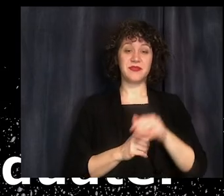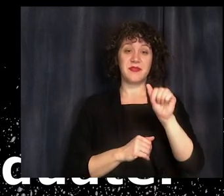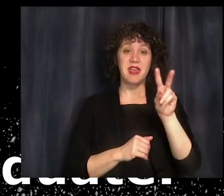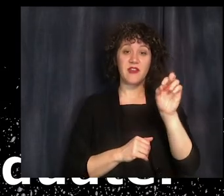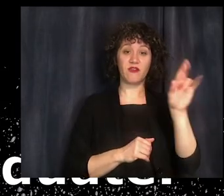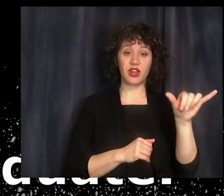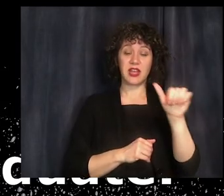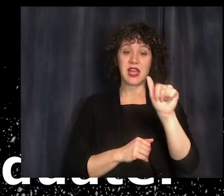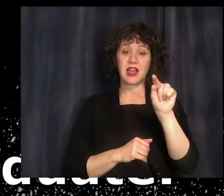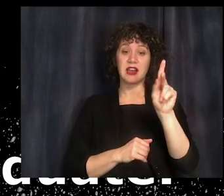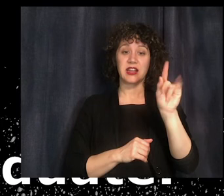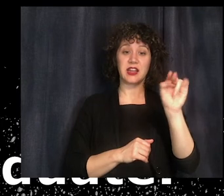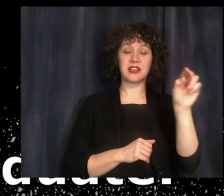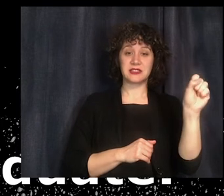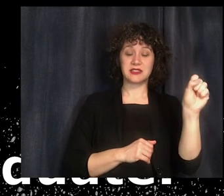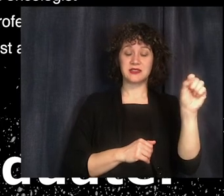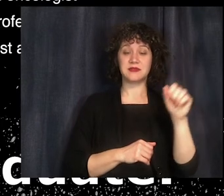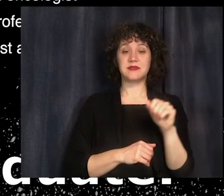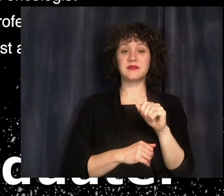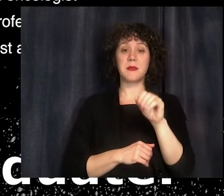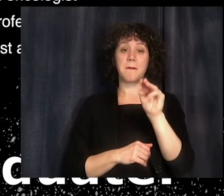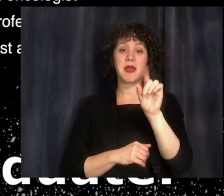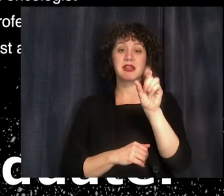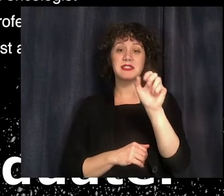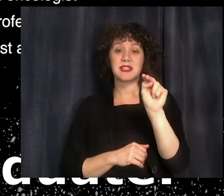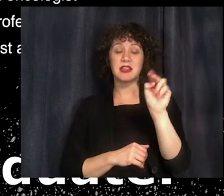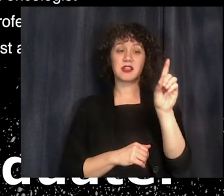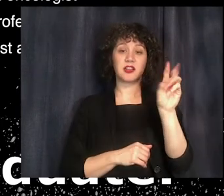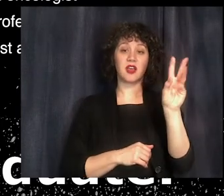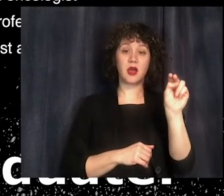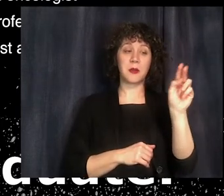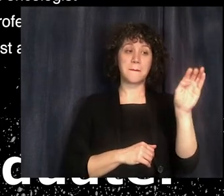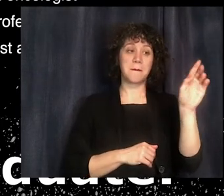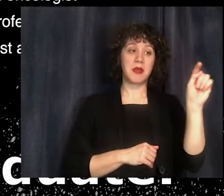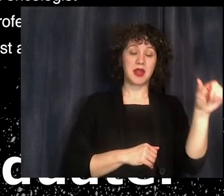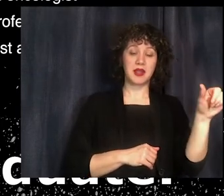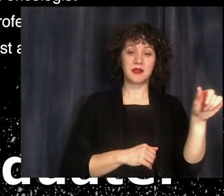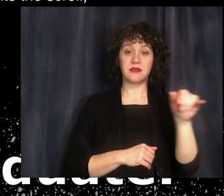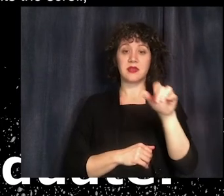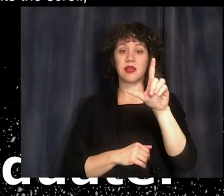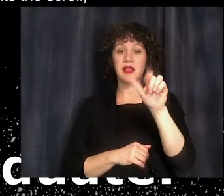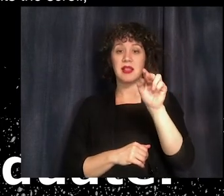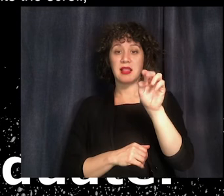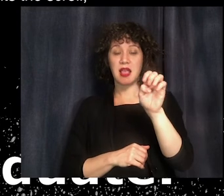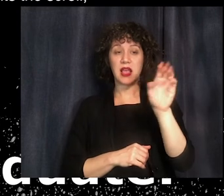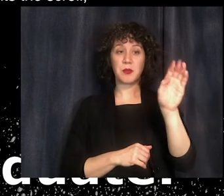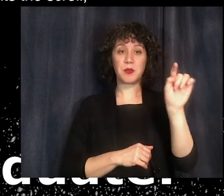Avery Atkins. Madison Dawn Beatty. Lane Booth.